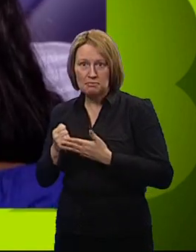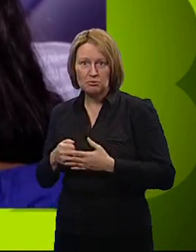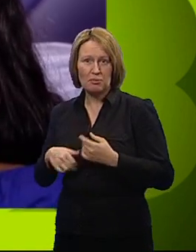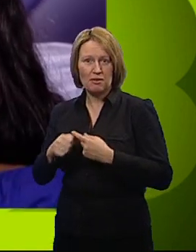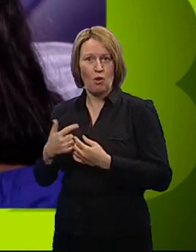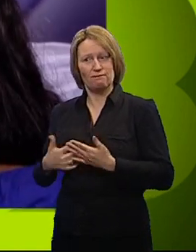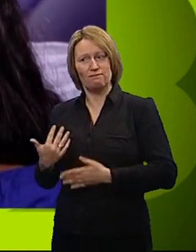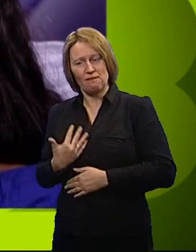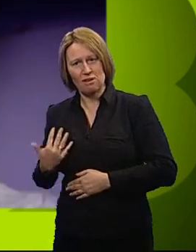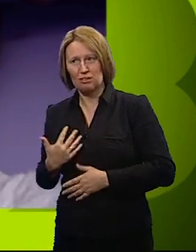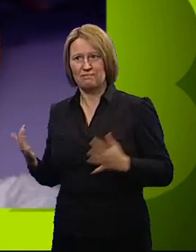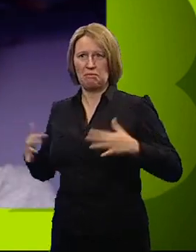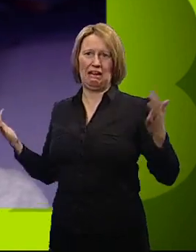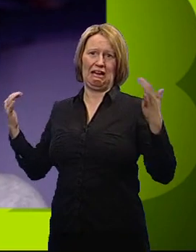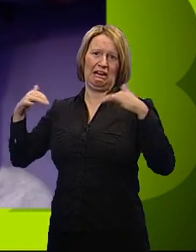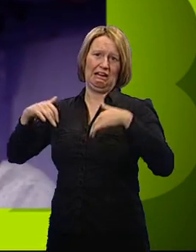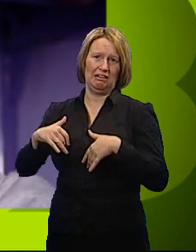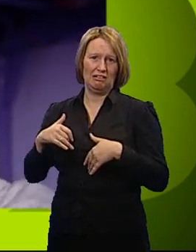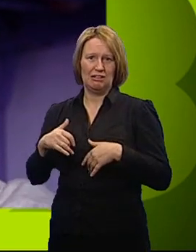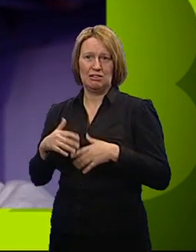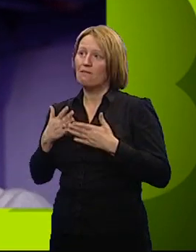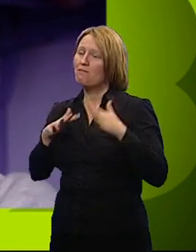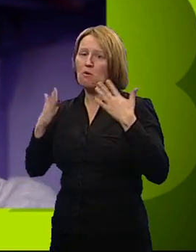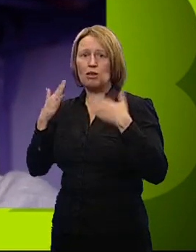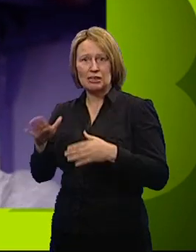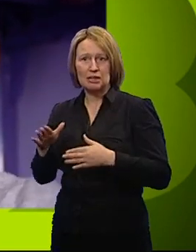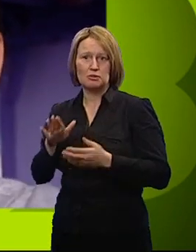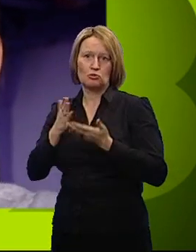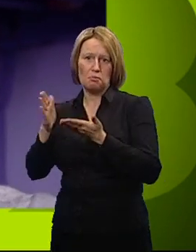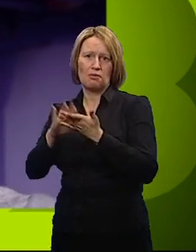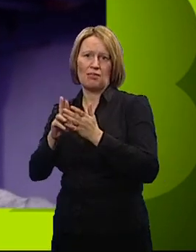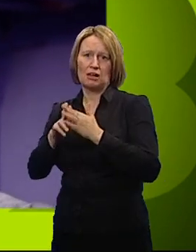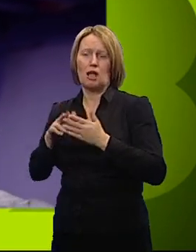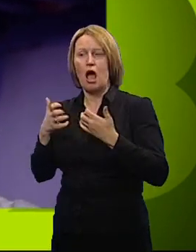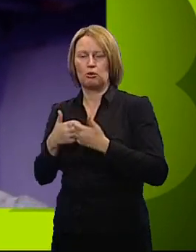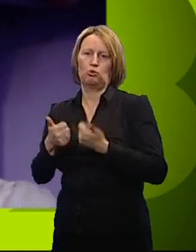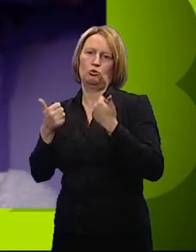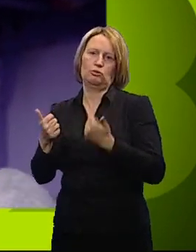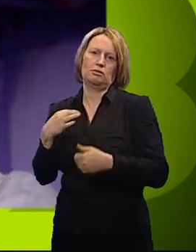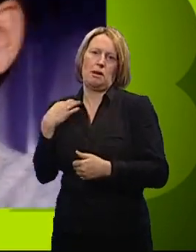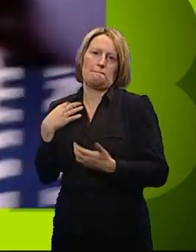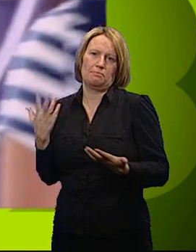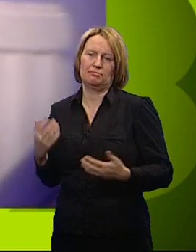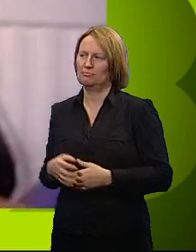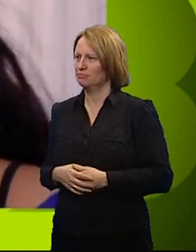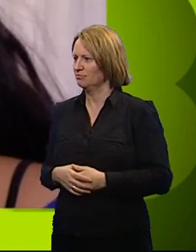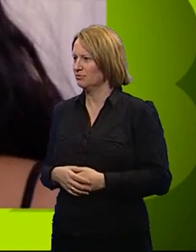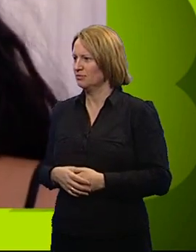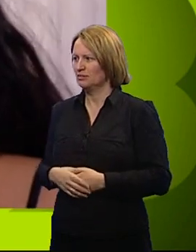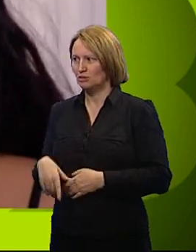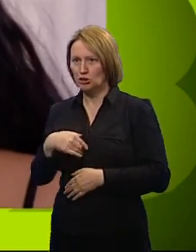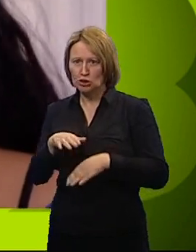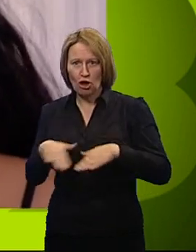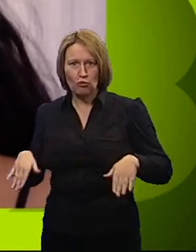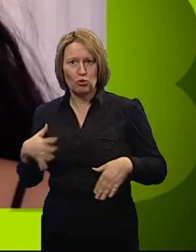difference if it was just the five of us. If we took over the family holiday, we'd show Mum and Dad how to have a really good time. Because we're kids, we